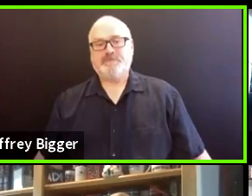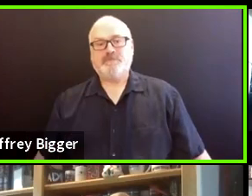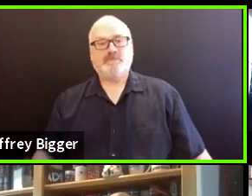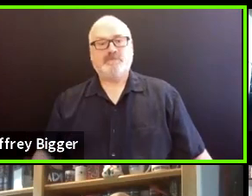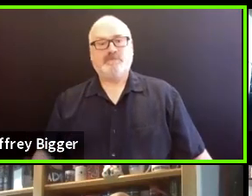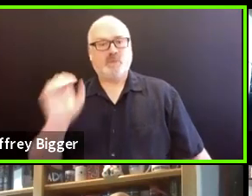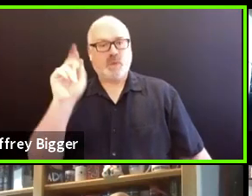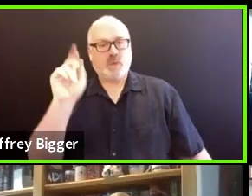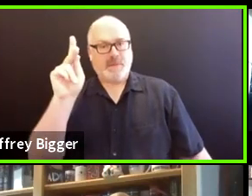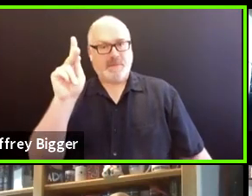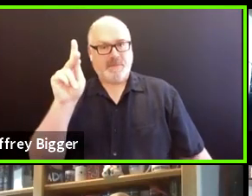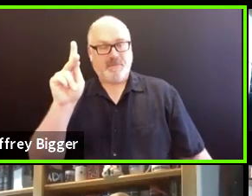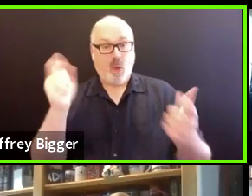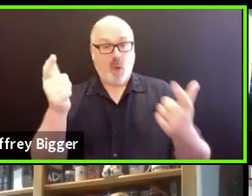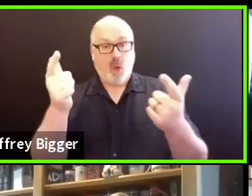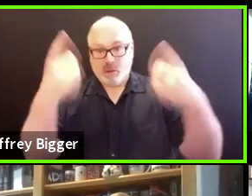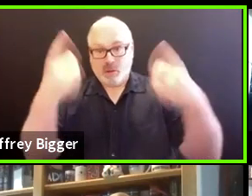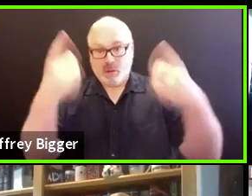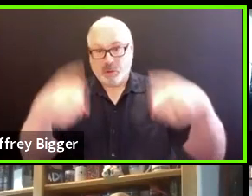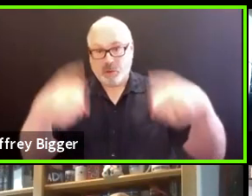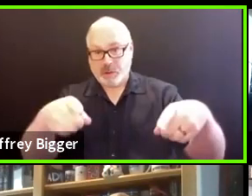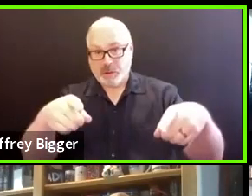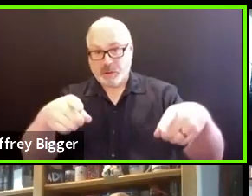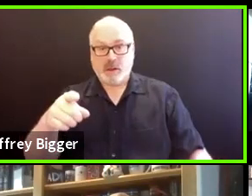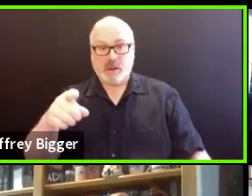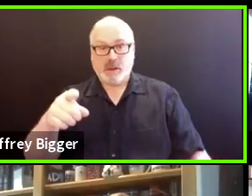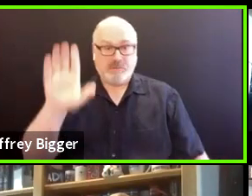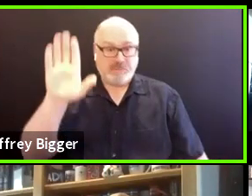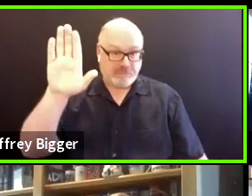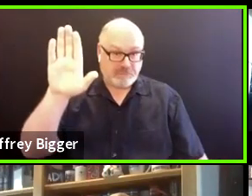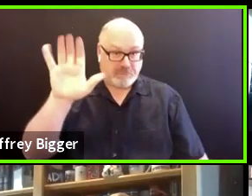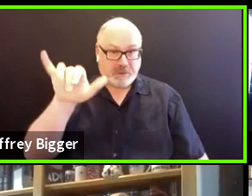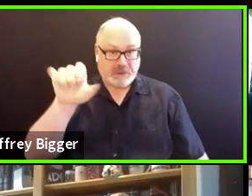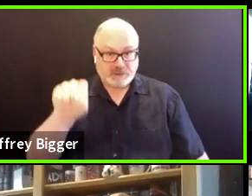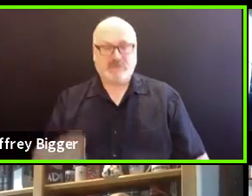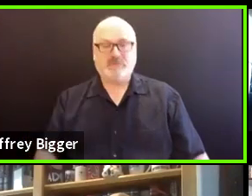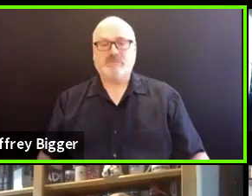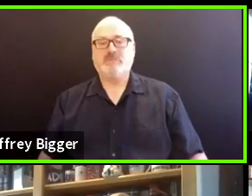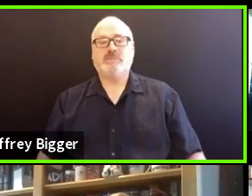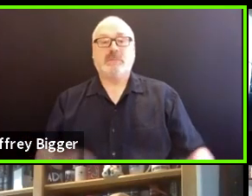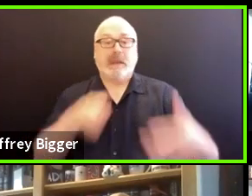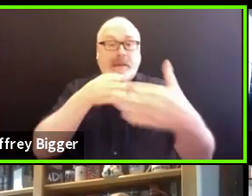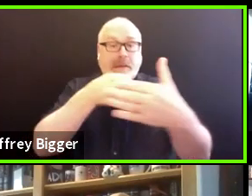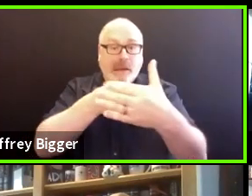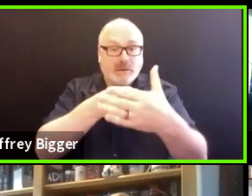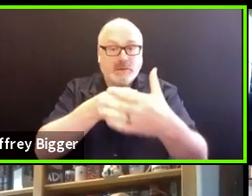Okay, all those in favor, aye? Aye. Aye. Opposed?